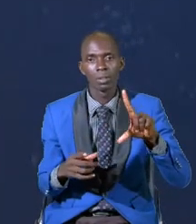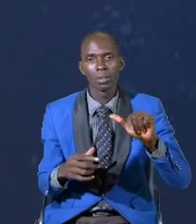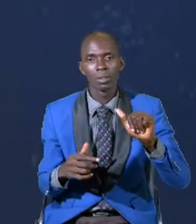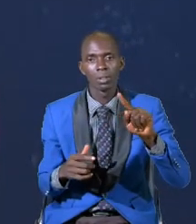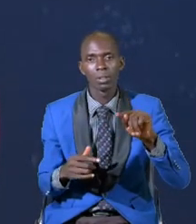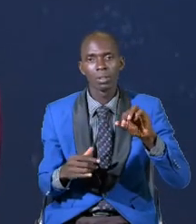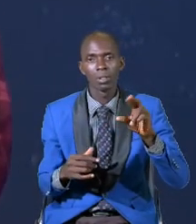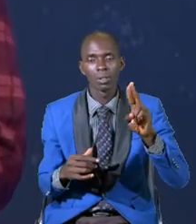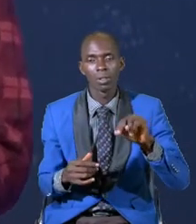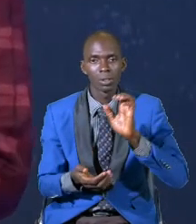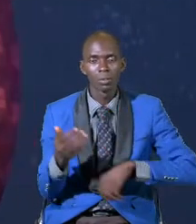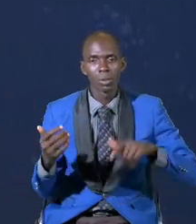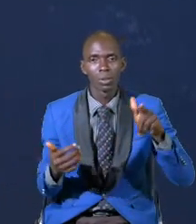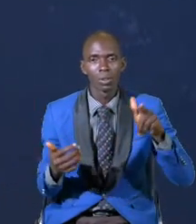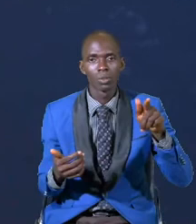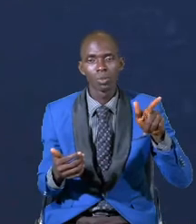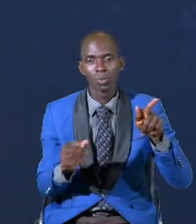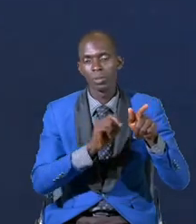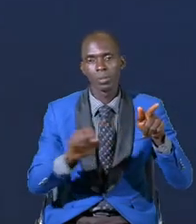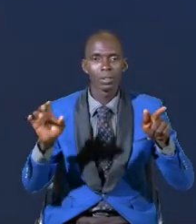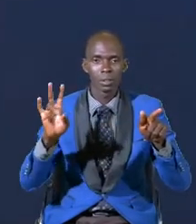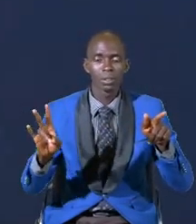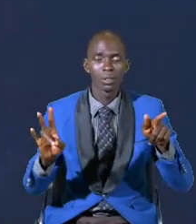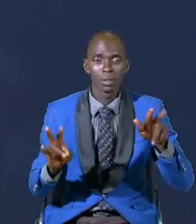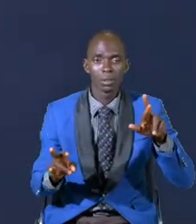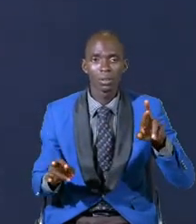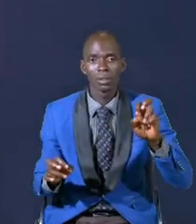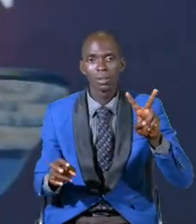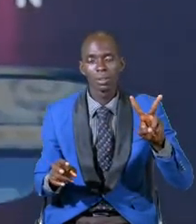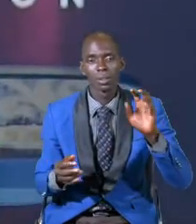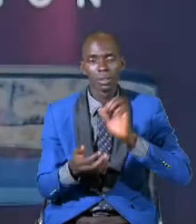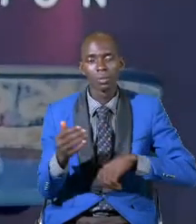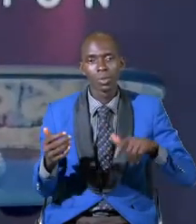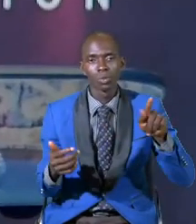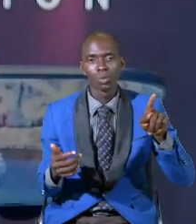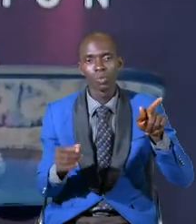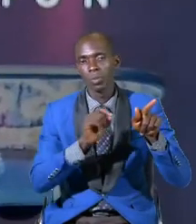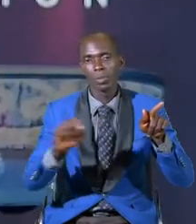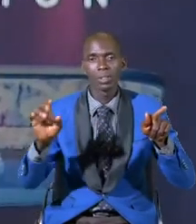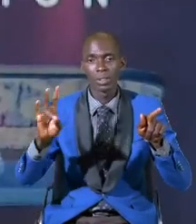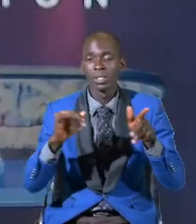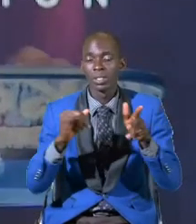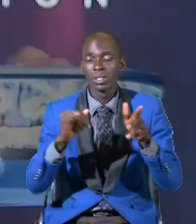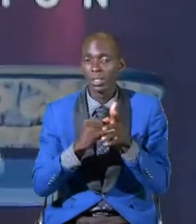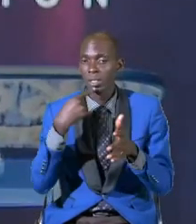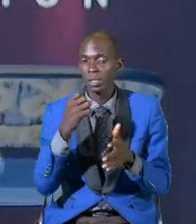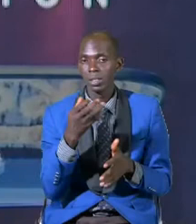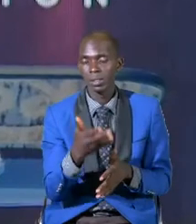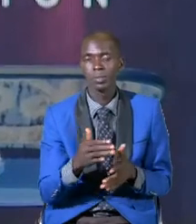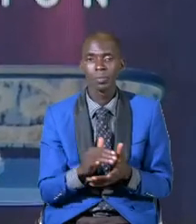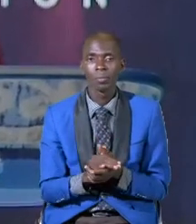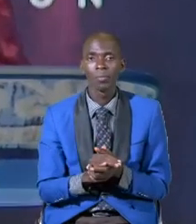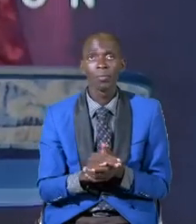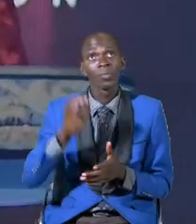chapter 21 verse 7. In Revelation chapter 21 verse 7, it says, he